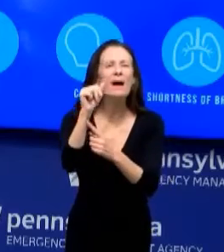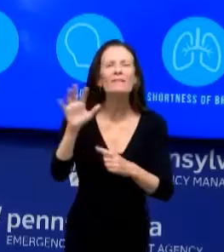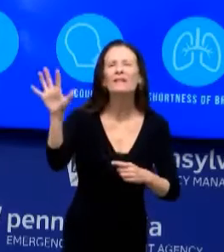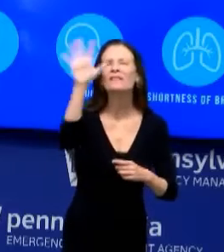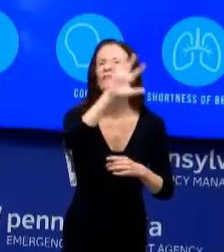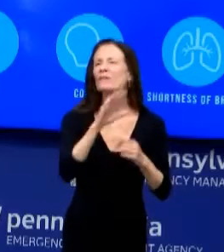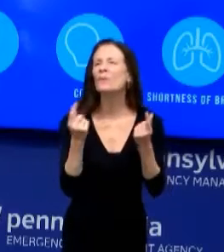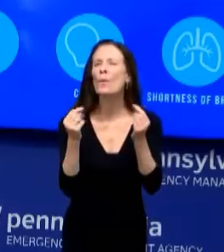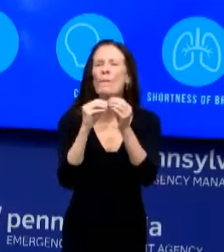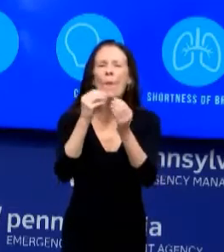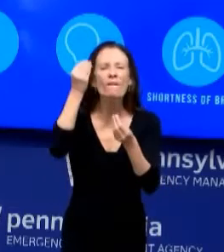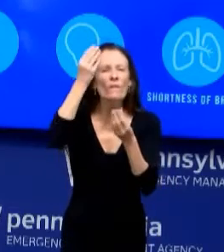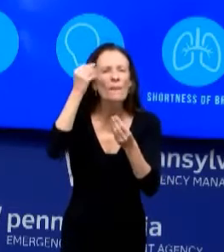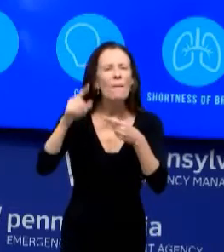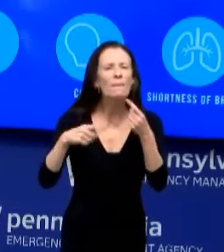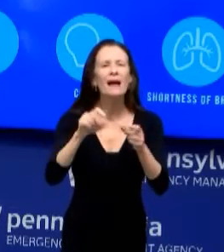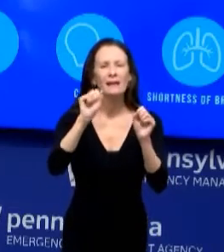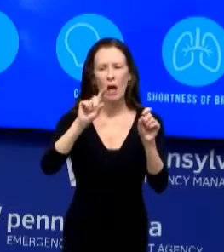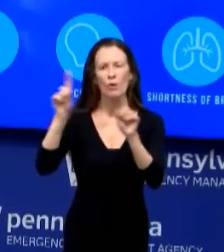at